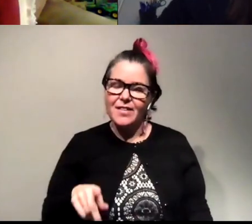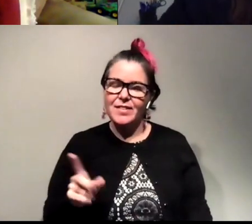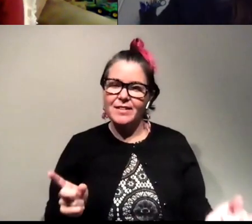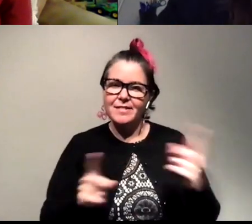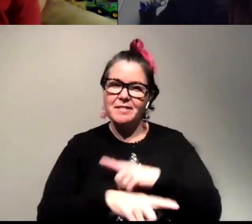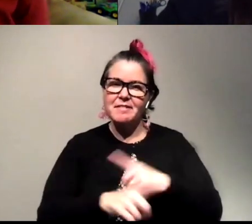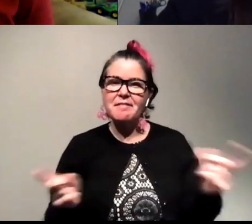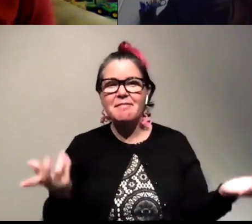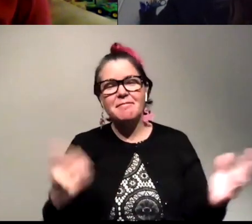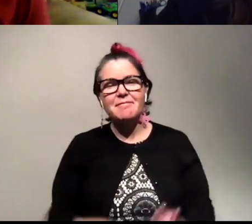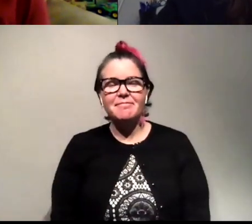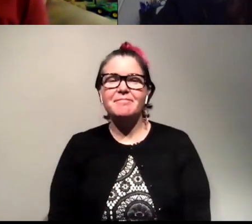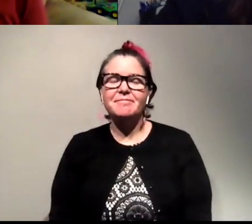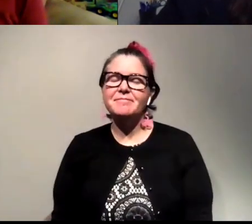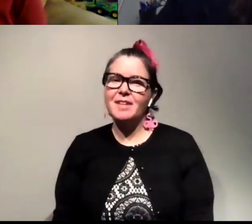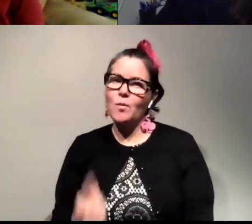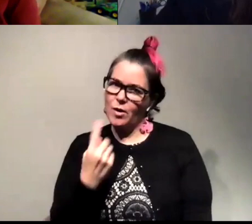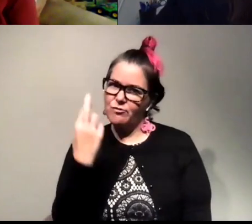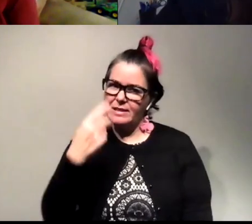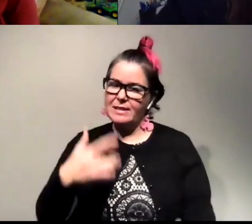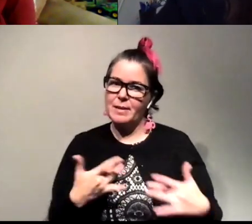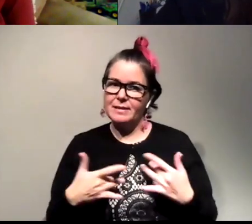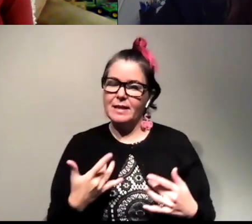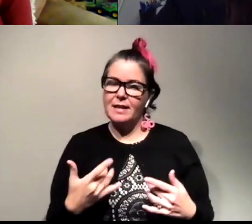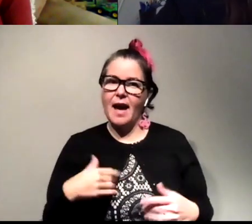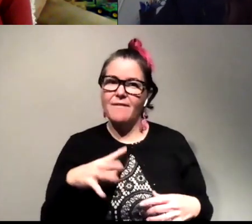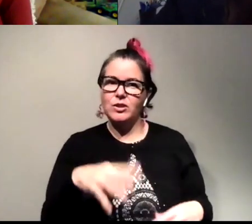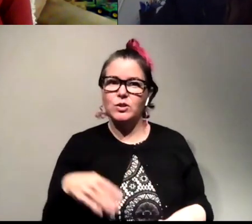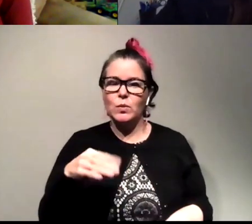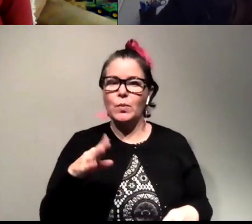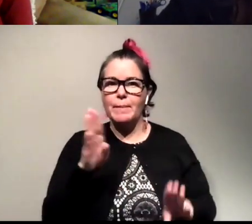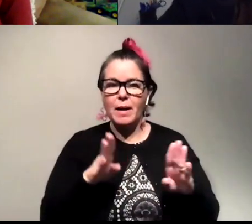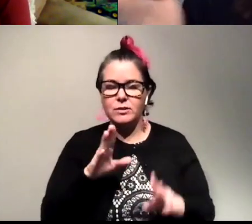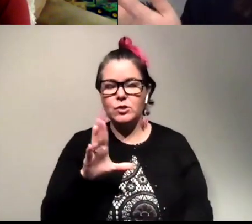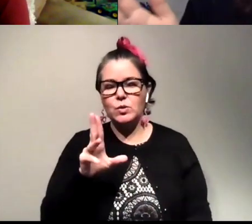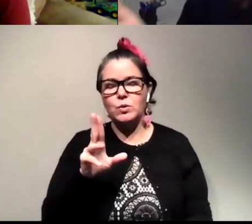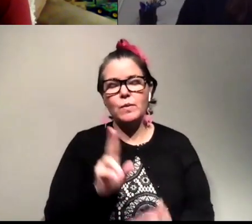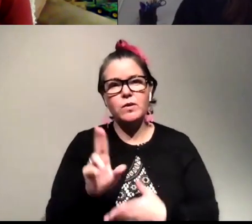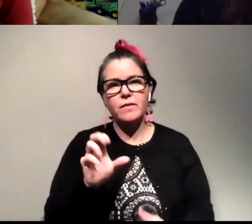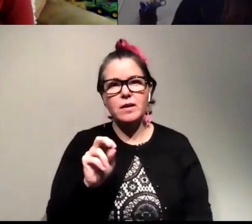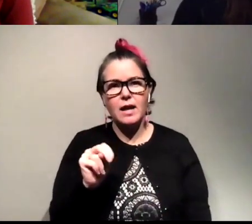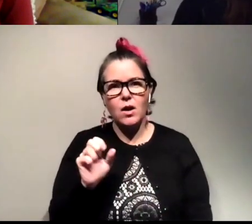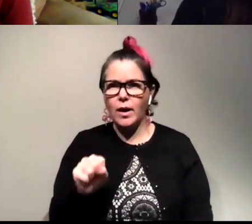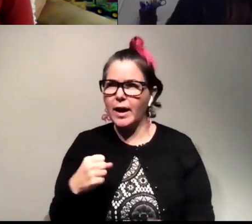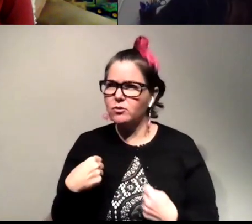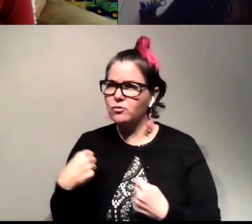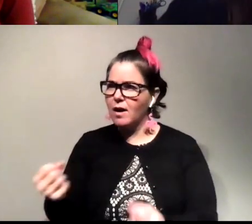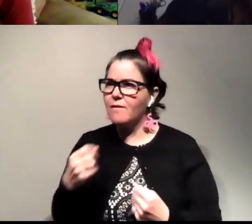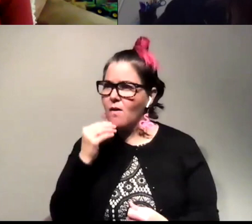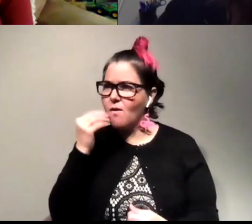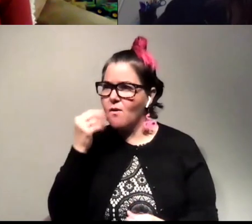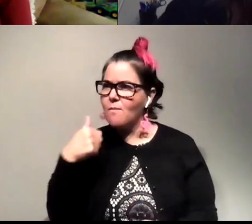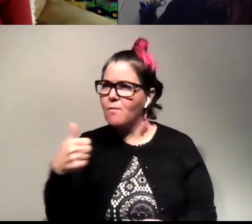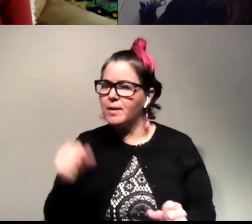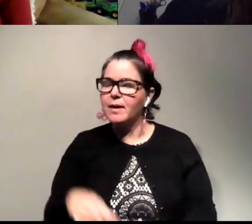one of the reasons I was really excited that there was a squid biologist at UConn is I was like, oh, I can actually drive home. This is perfect.